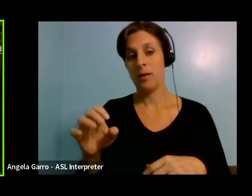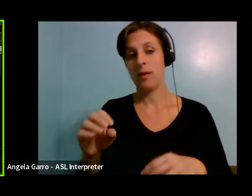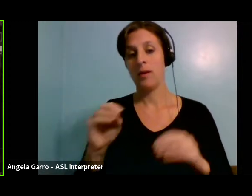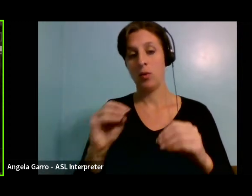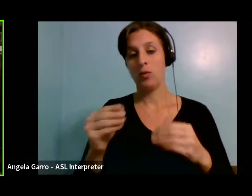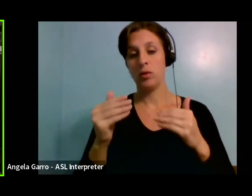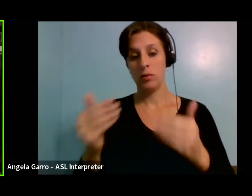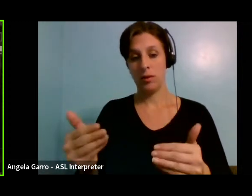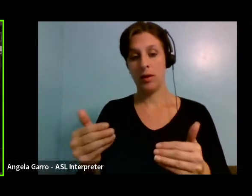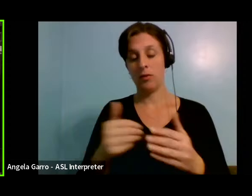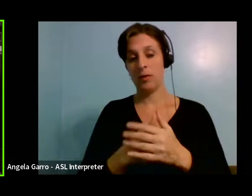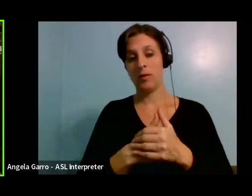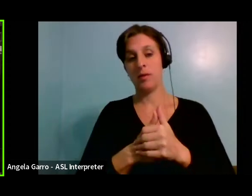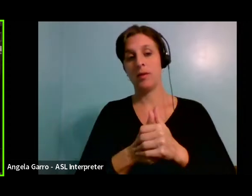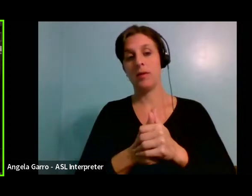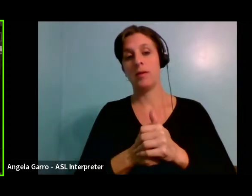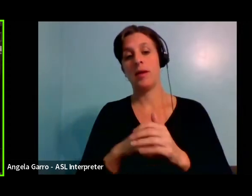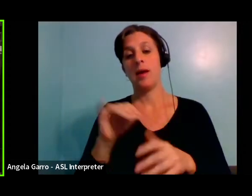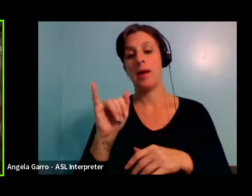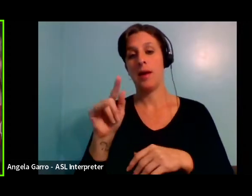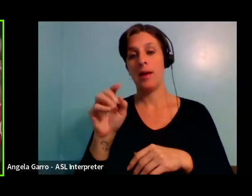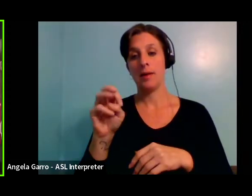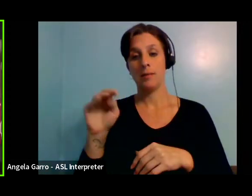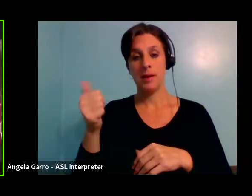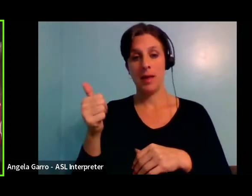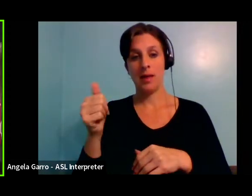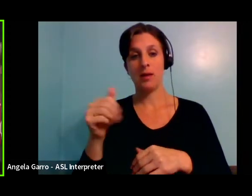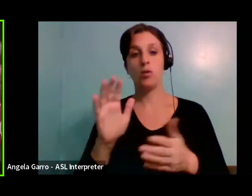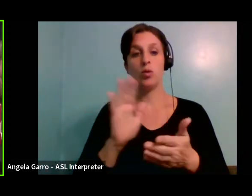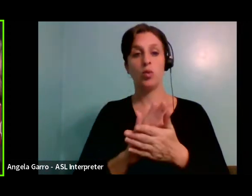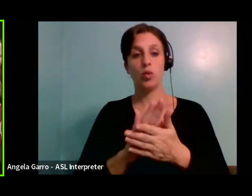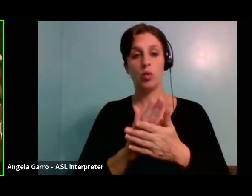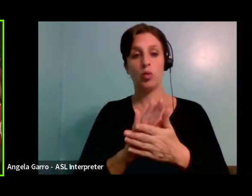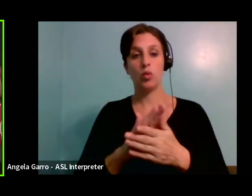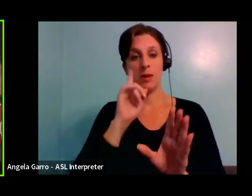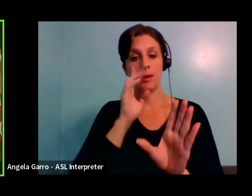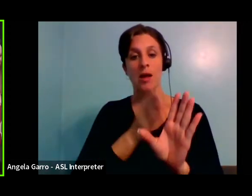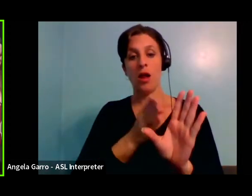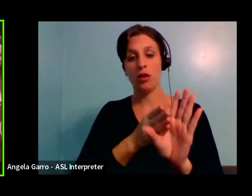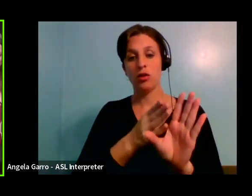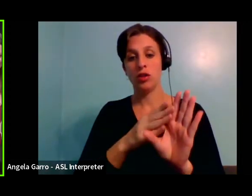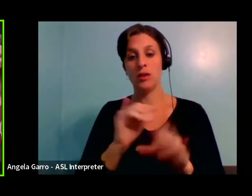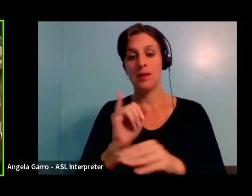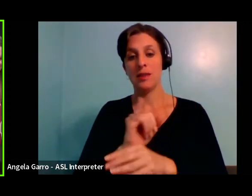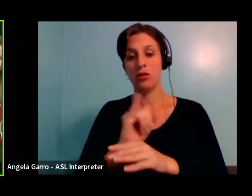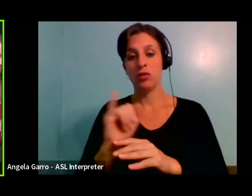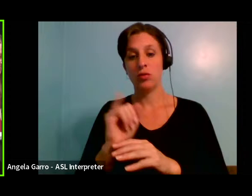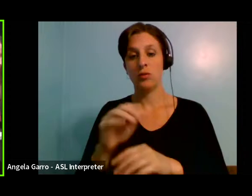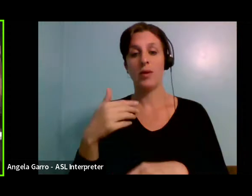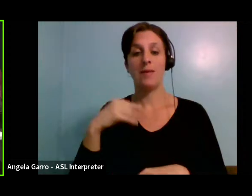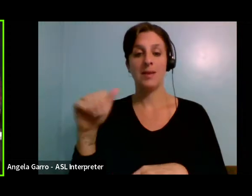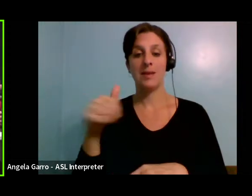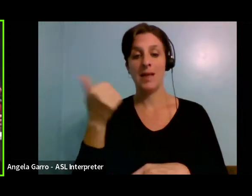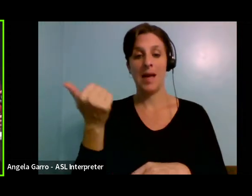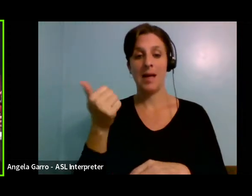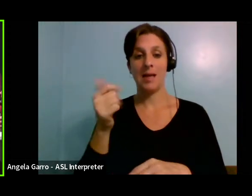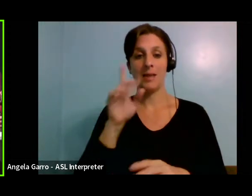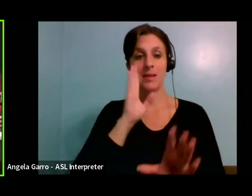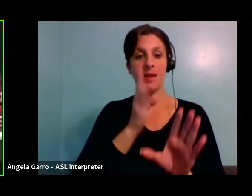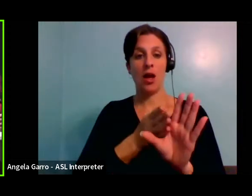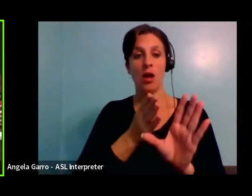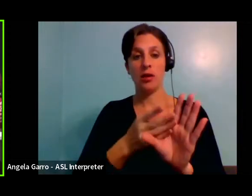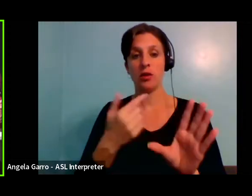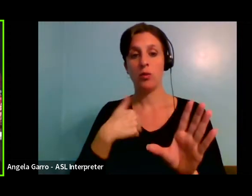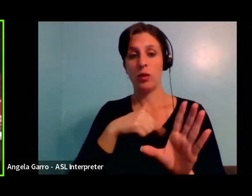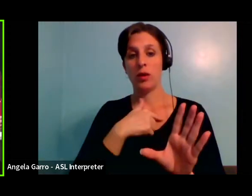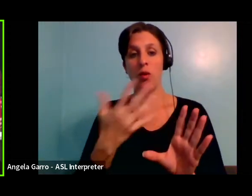Motion carries. Item 10, school psychologist interns. Interns, yes, we have 10 psychologists and we would like to